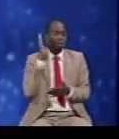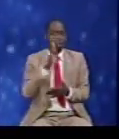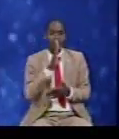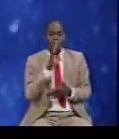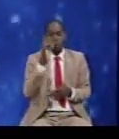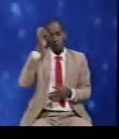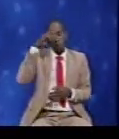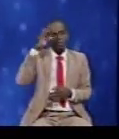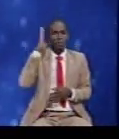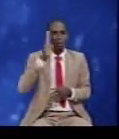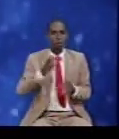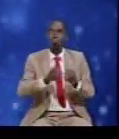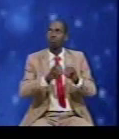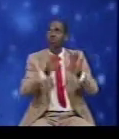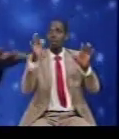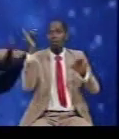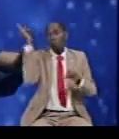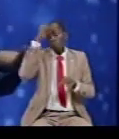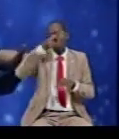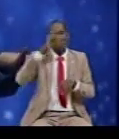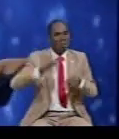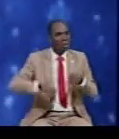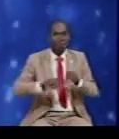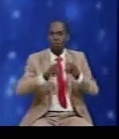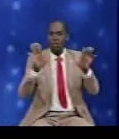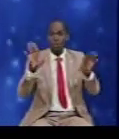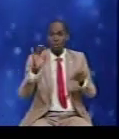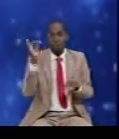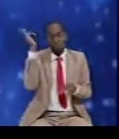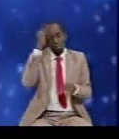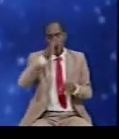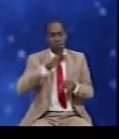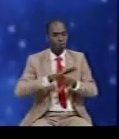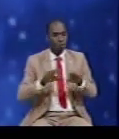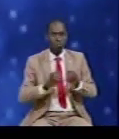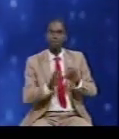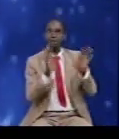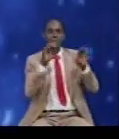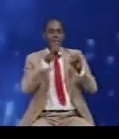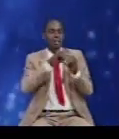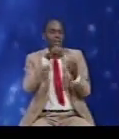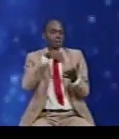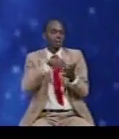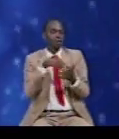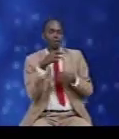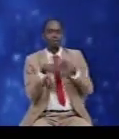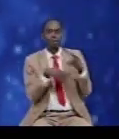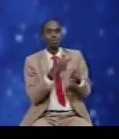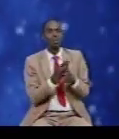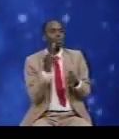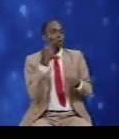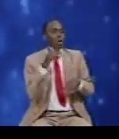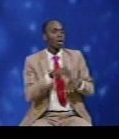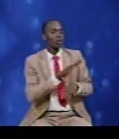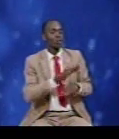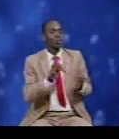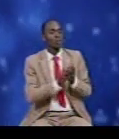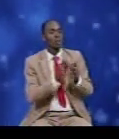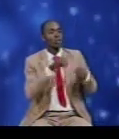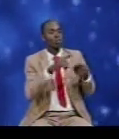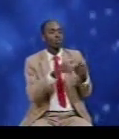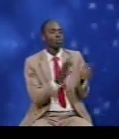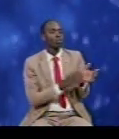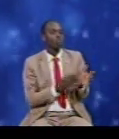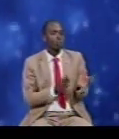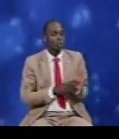The foolish will not shine. They don't even shine in this world. Look at those children who go to school. The wise